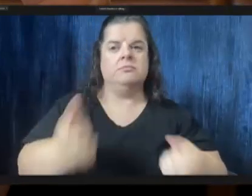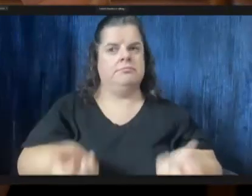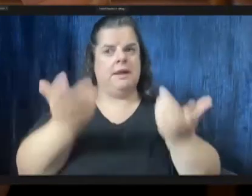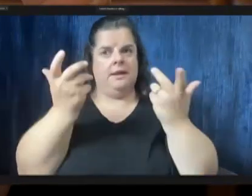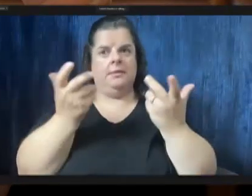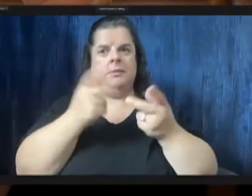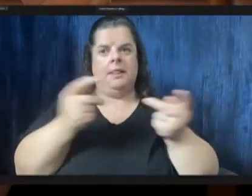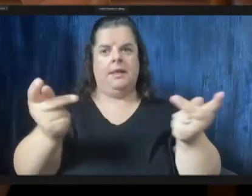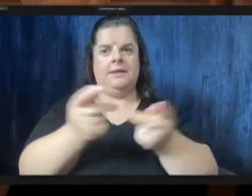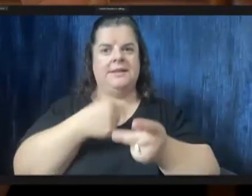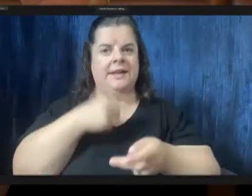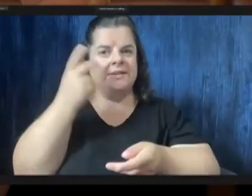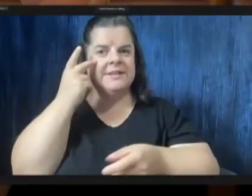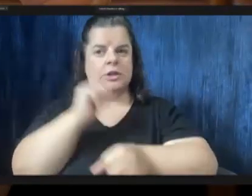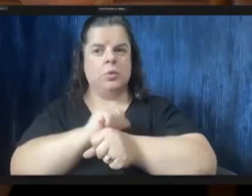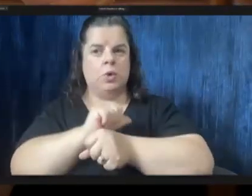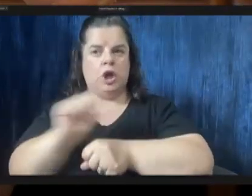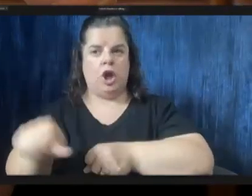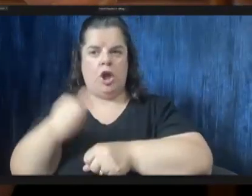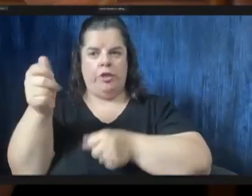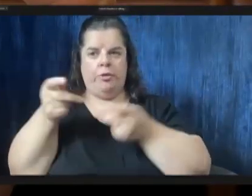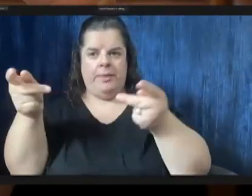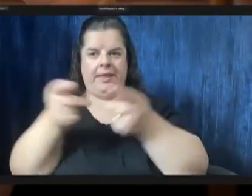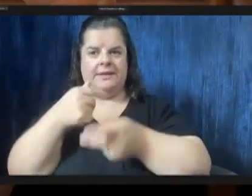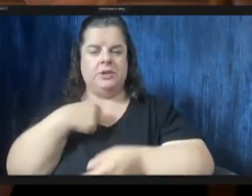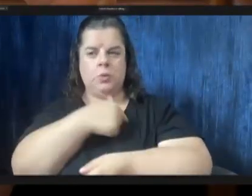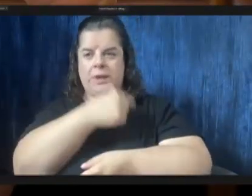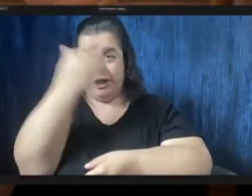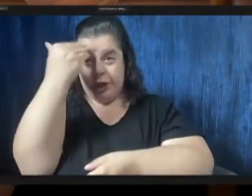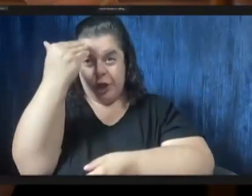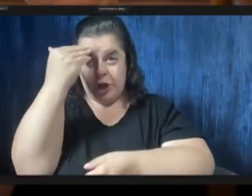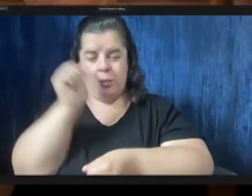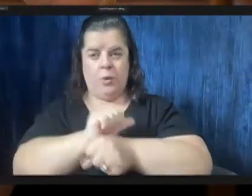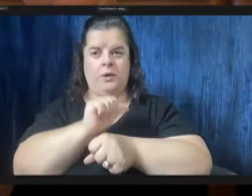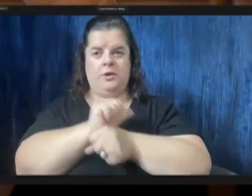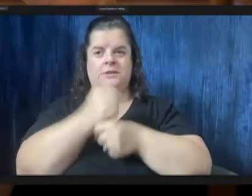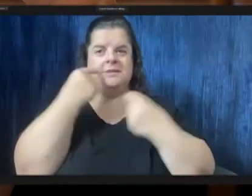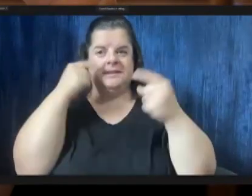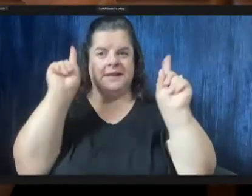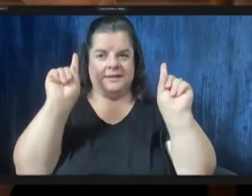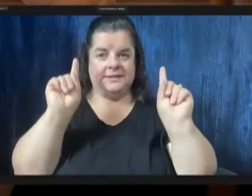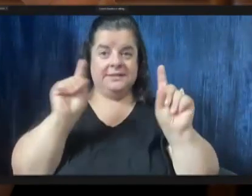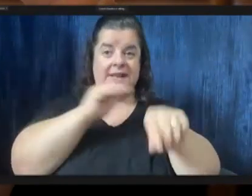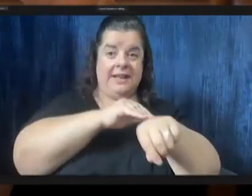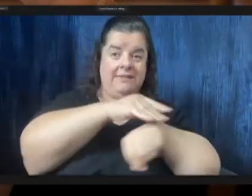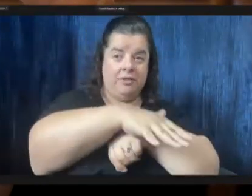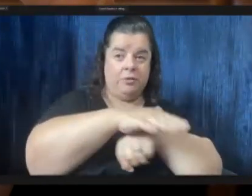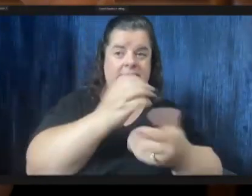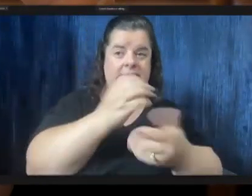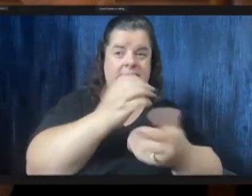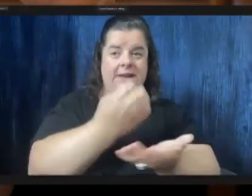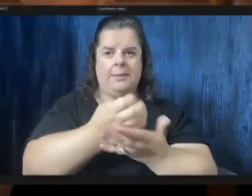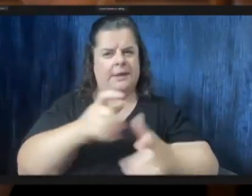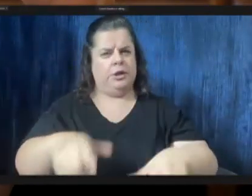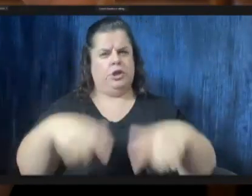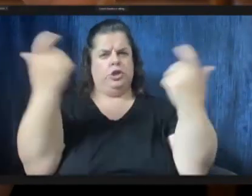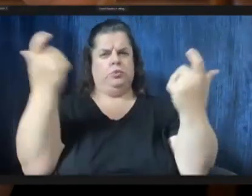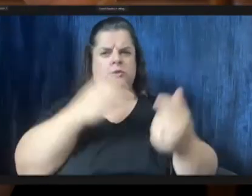I've seen it work in other places. We know it works. The impact on the economy will be dramatic, in my